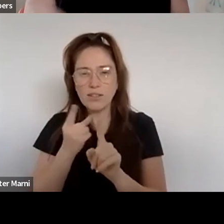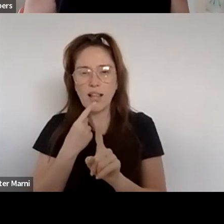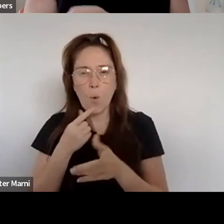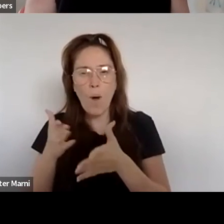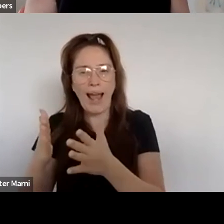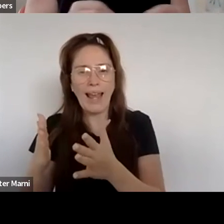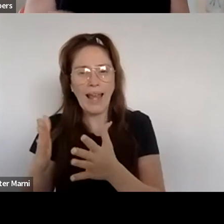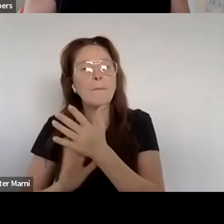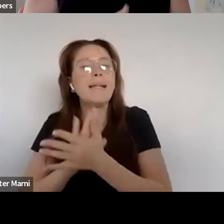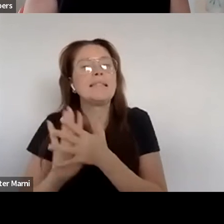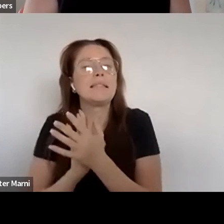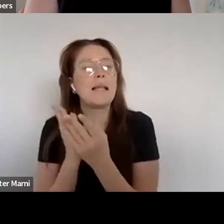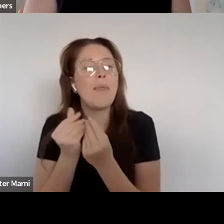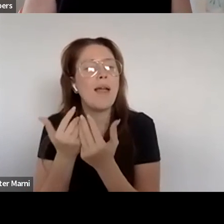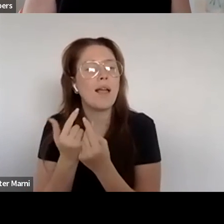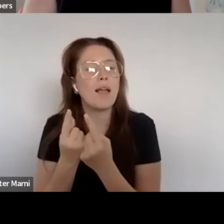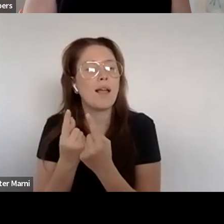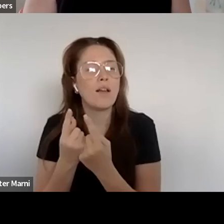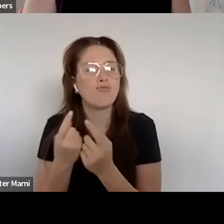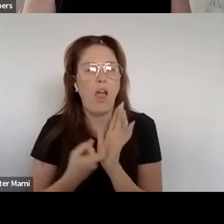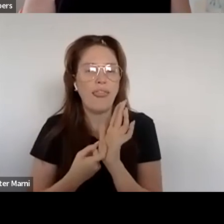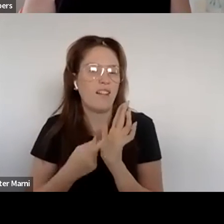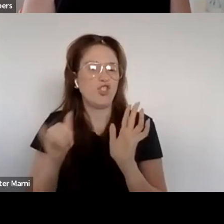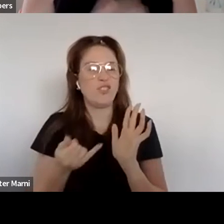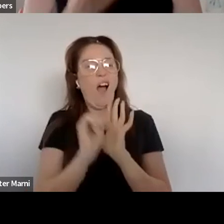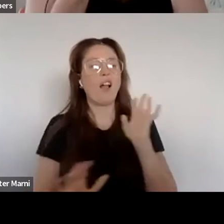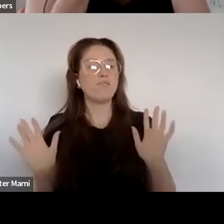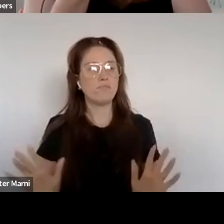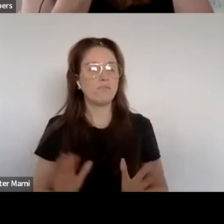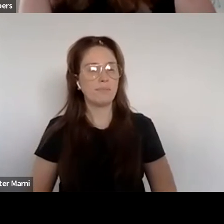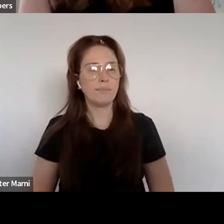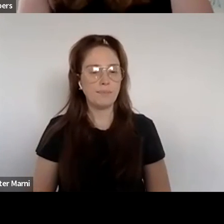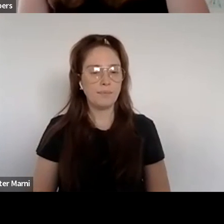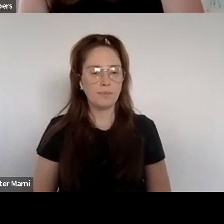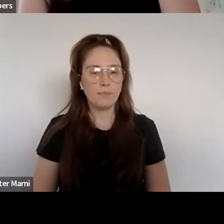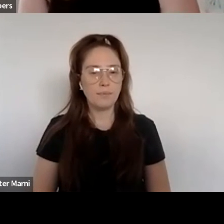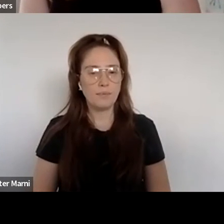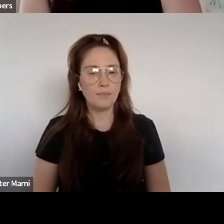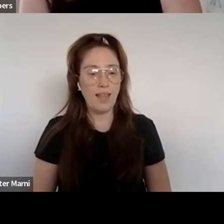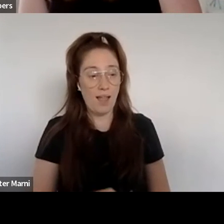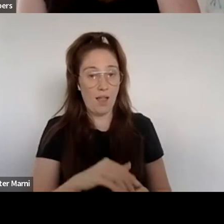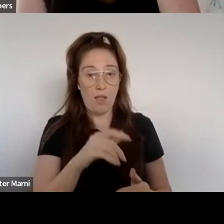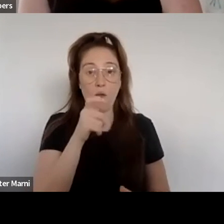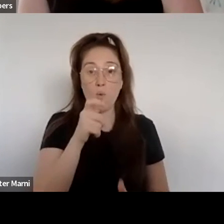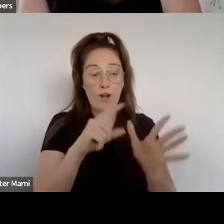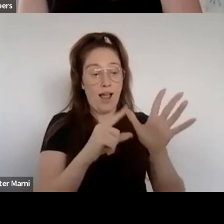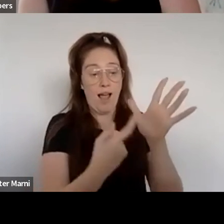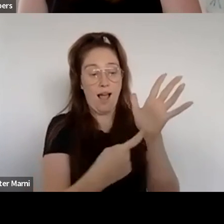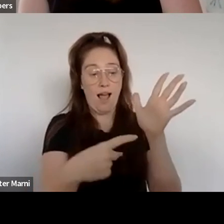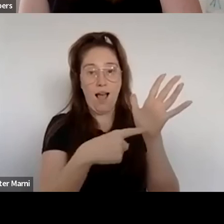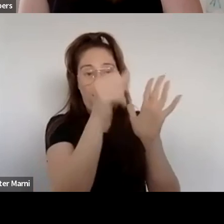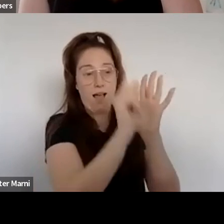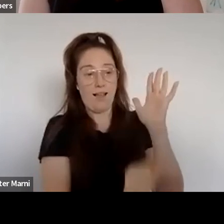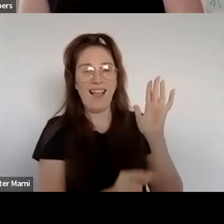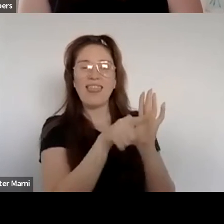in whatever that context is, right? I'd like to jump in here, because I think sometimes art, the word, is the problem. Yeah,